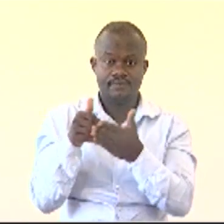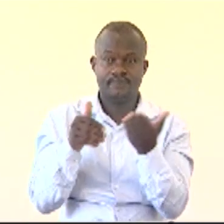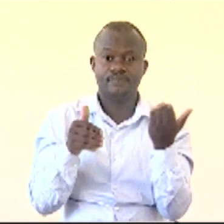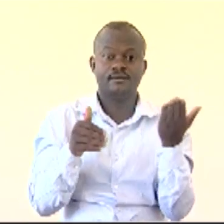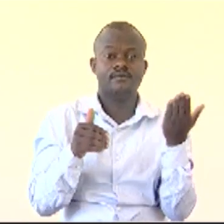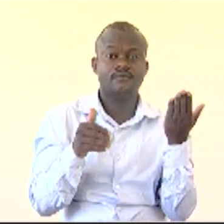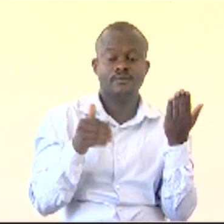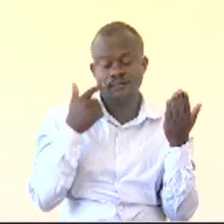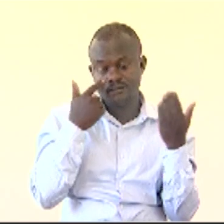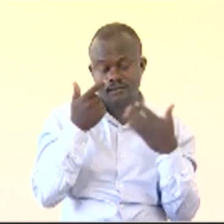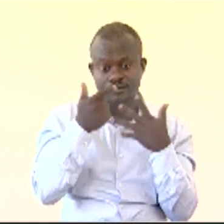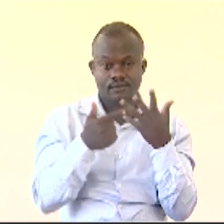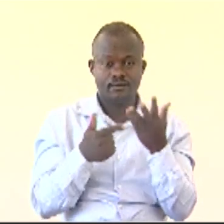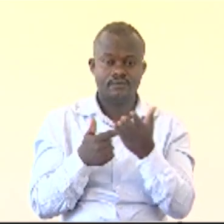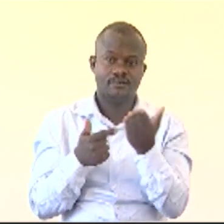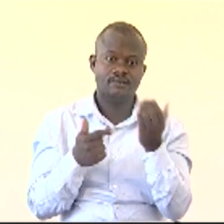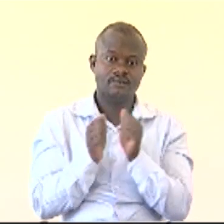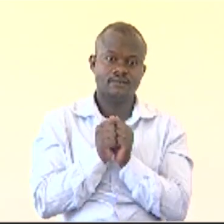the sudden onset of